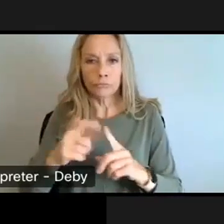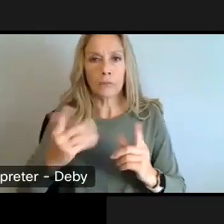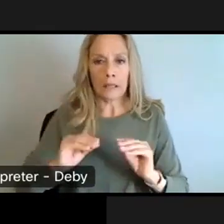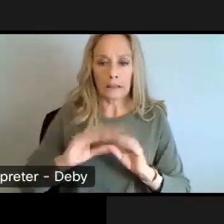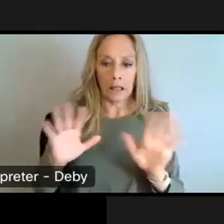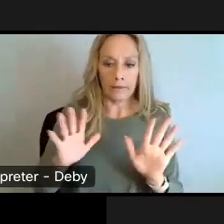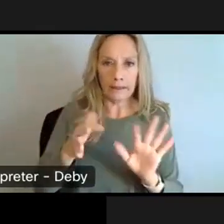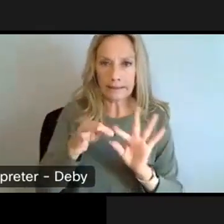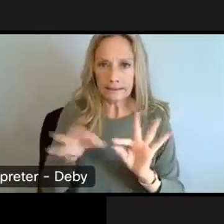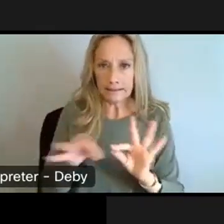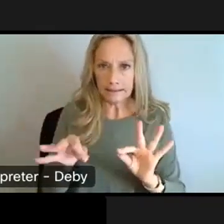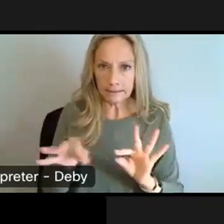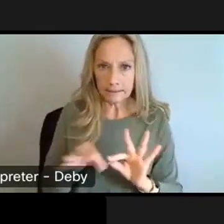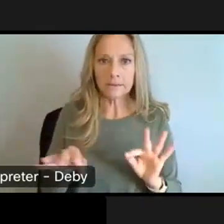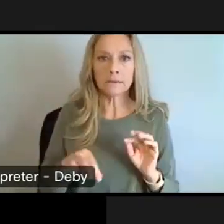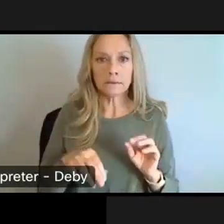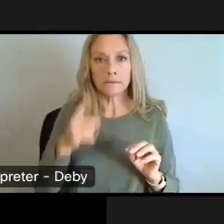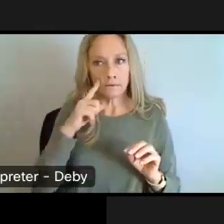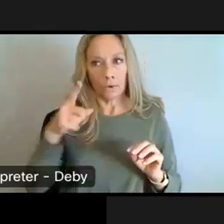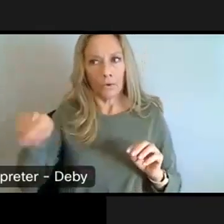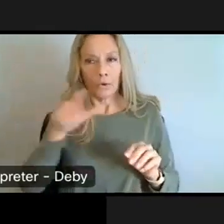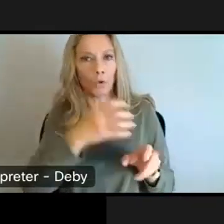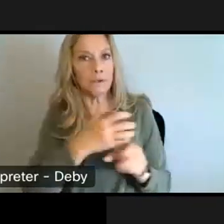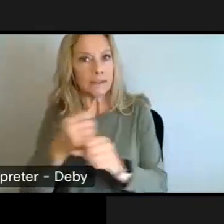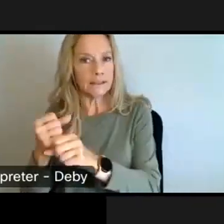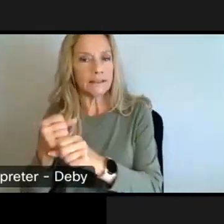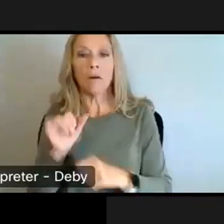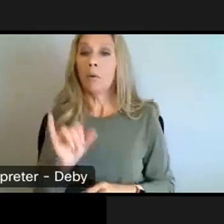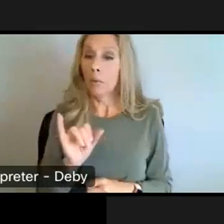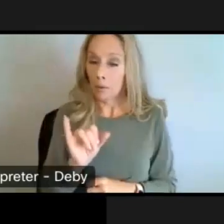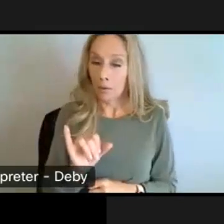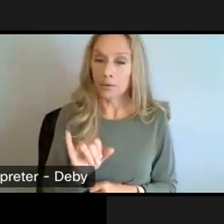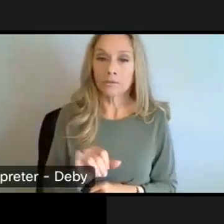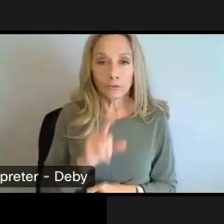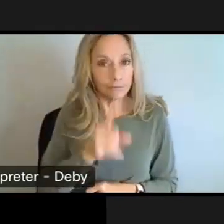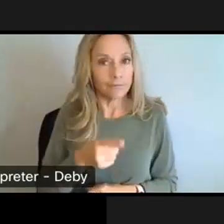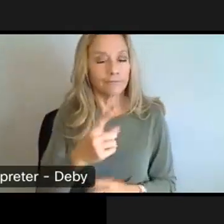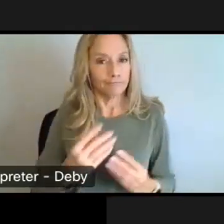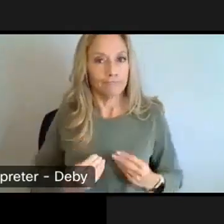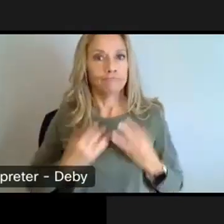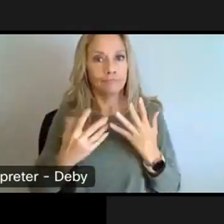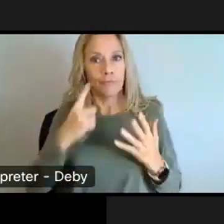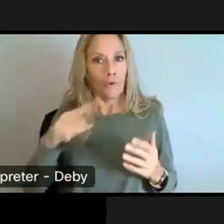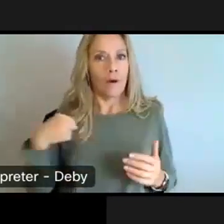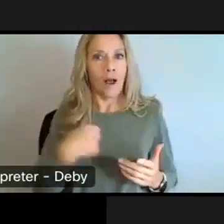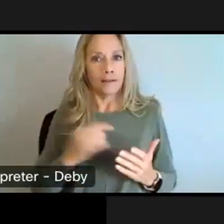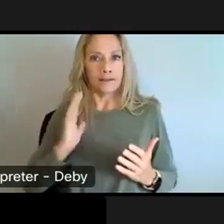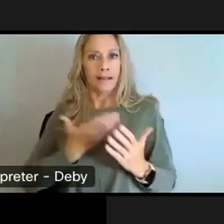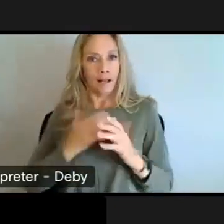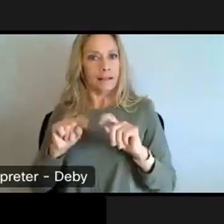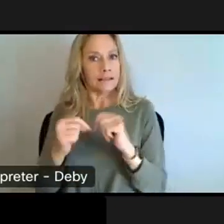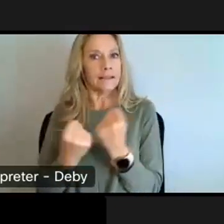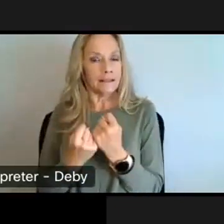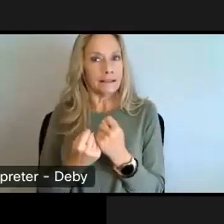then whoever is receiving that. Awesome. Well, you've definitely been an inspiration to us on our team, just in